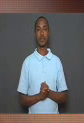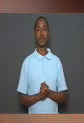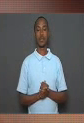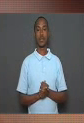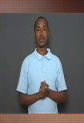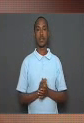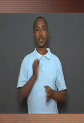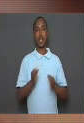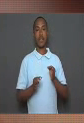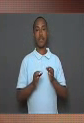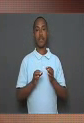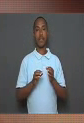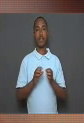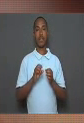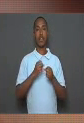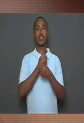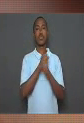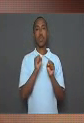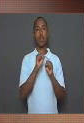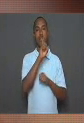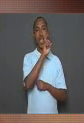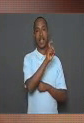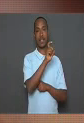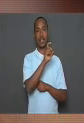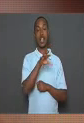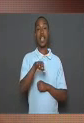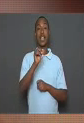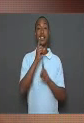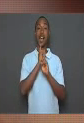If we solve for x, we get the answer